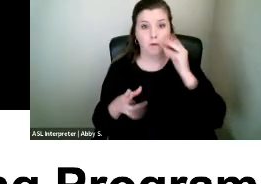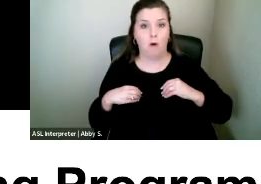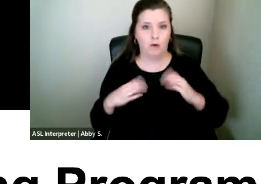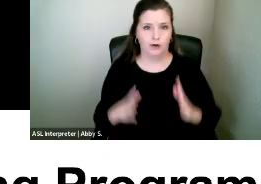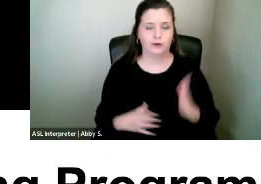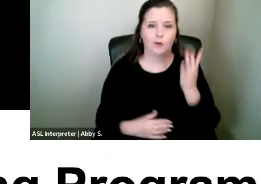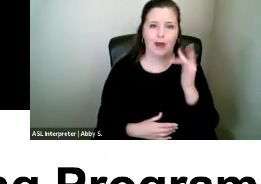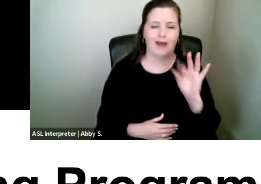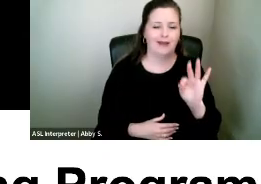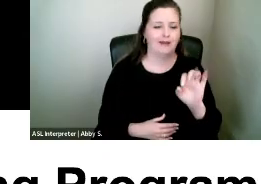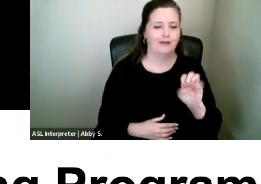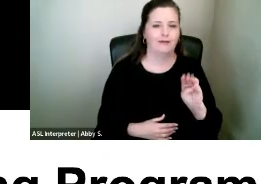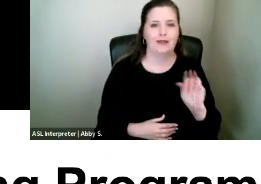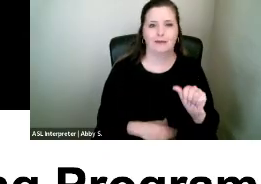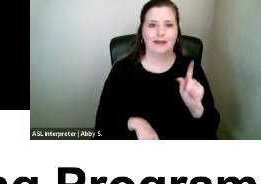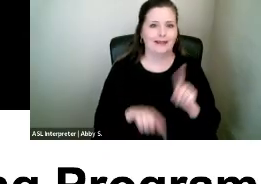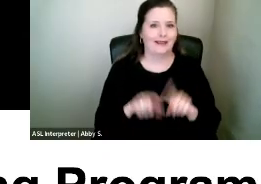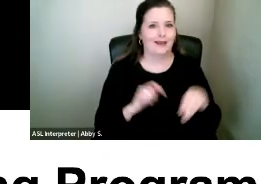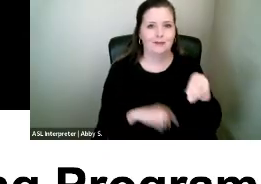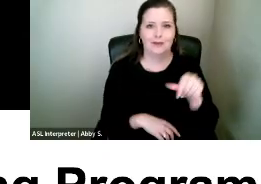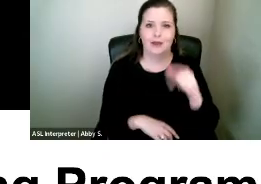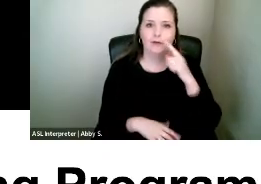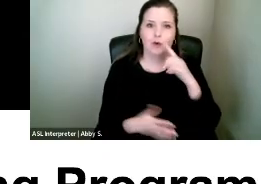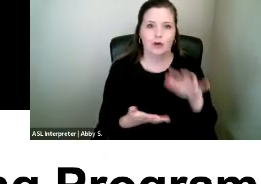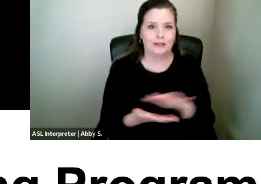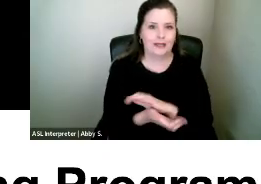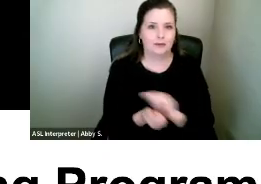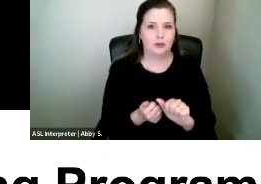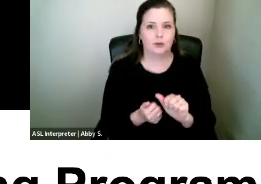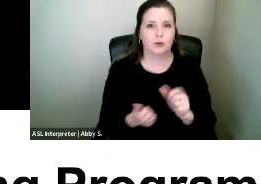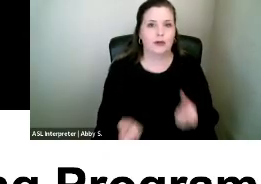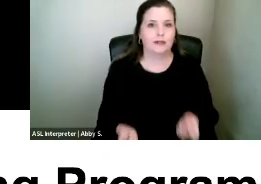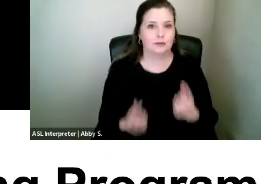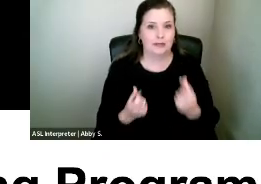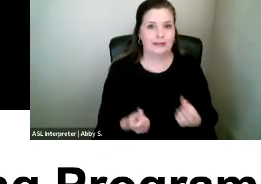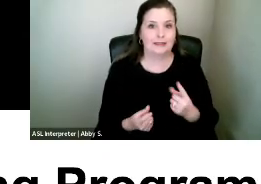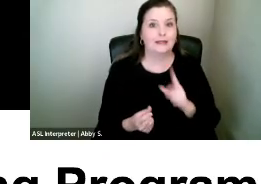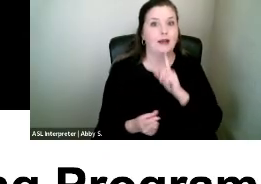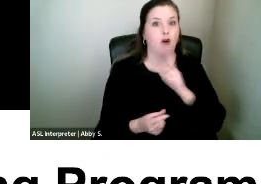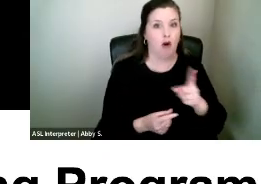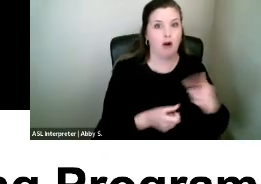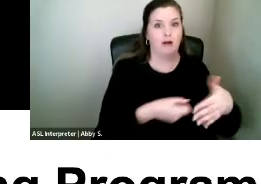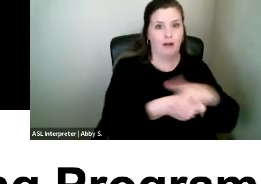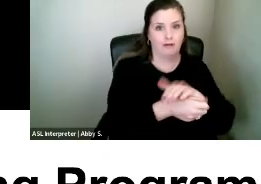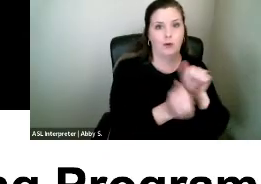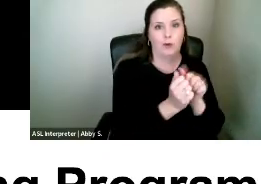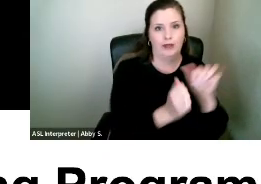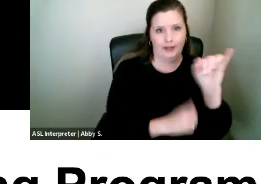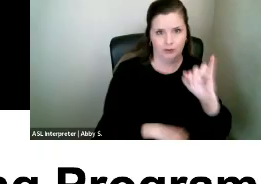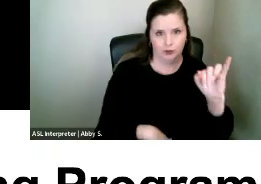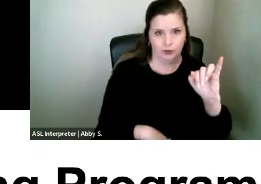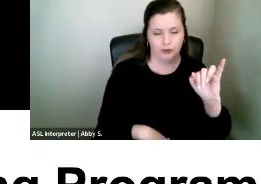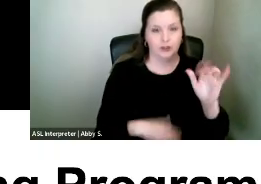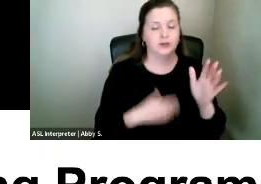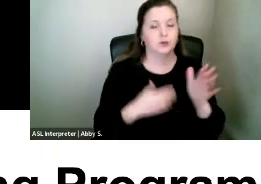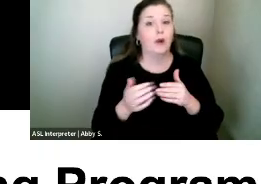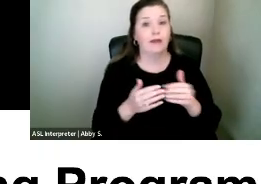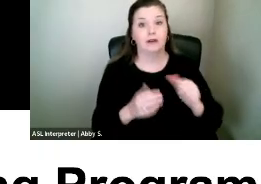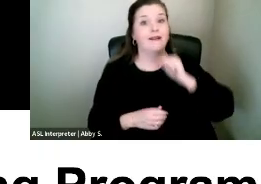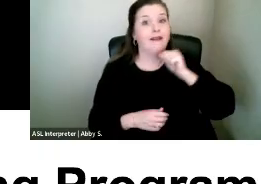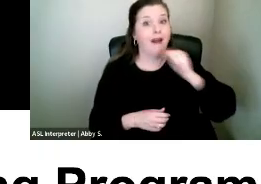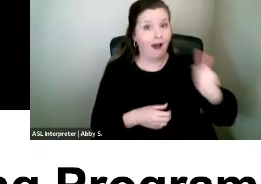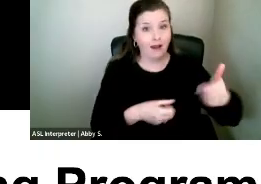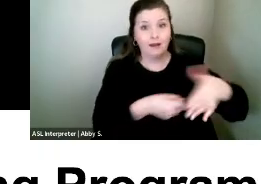pay for any damages or expenses covered by insurance. So please submit any